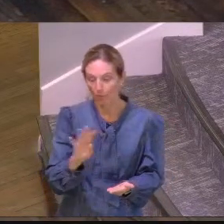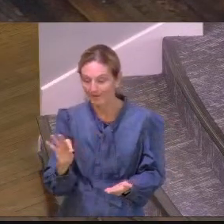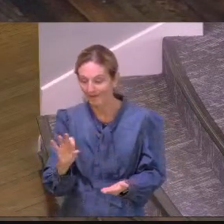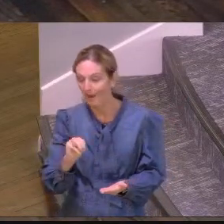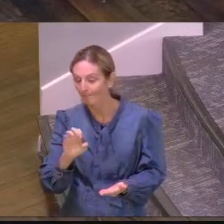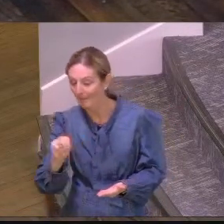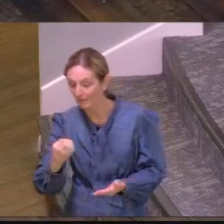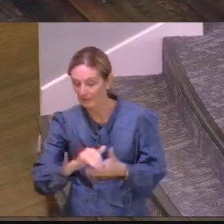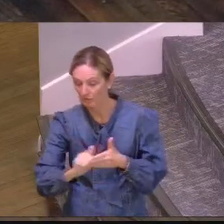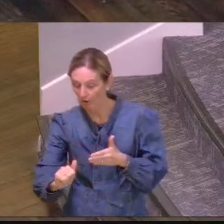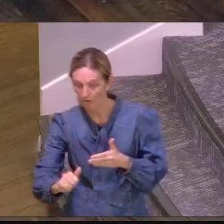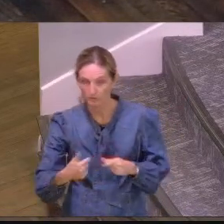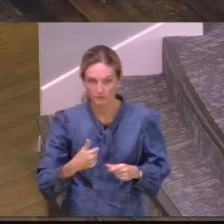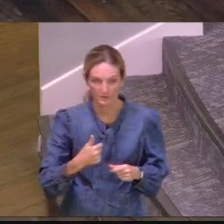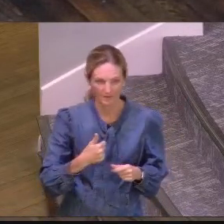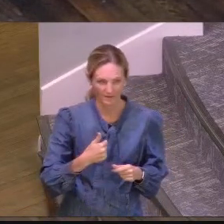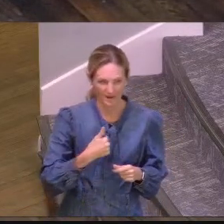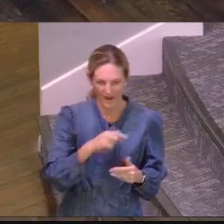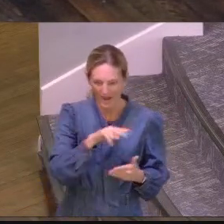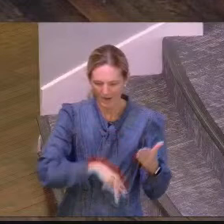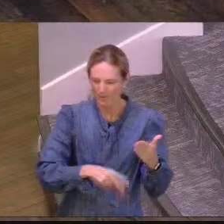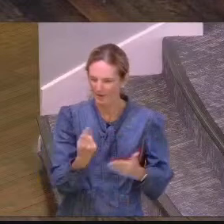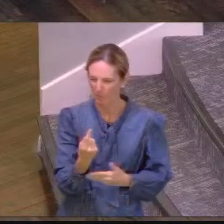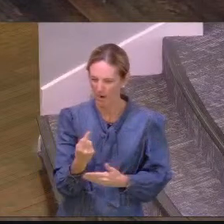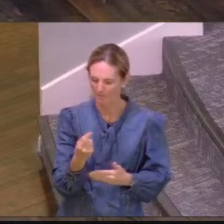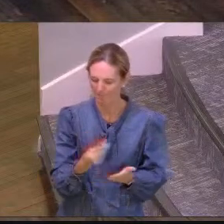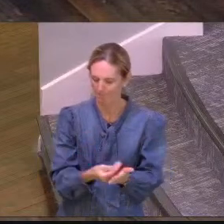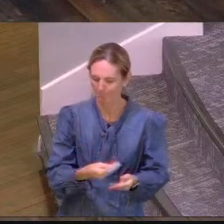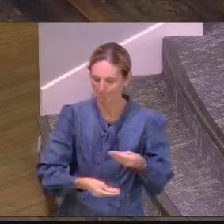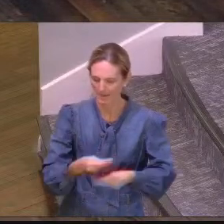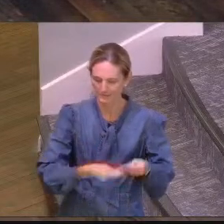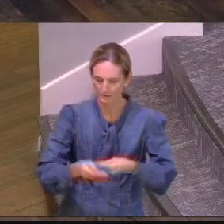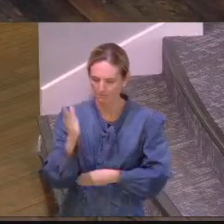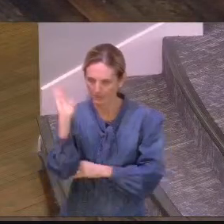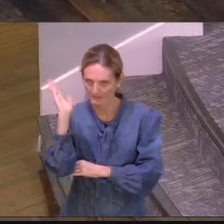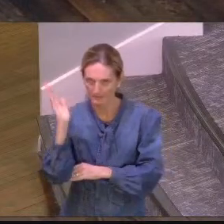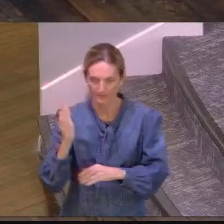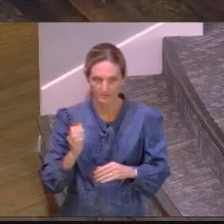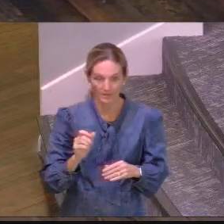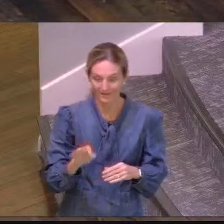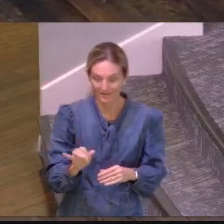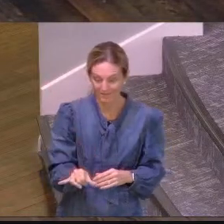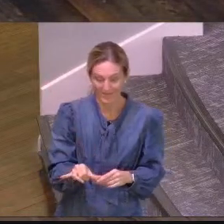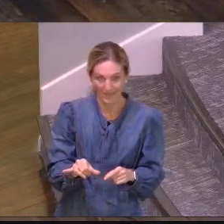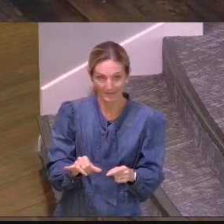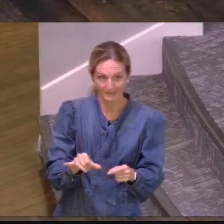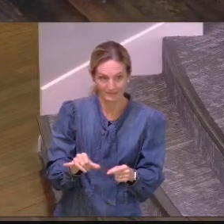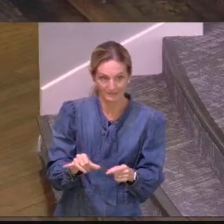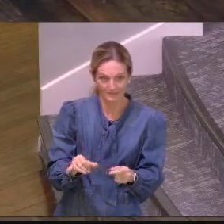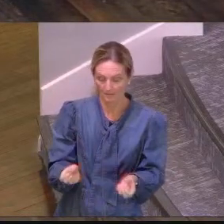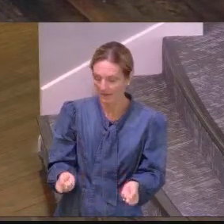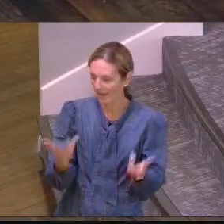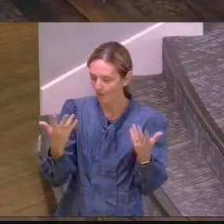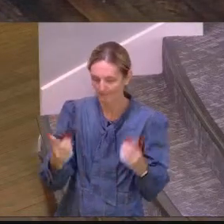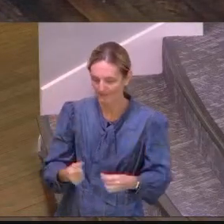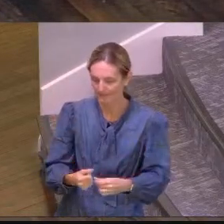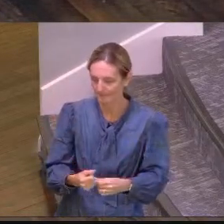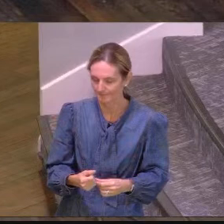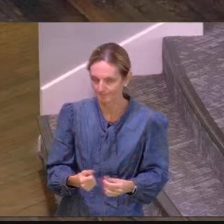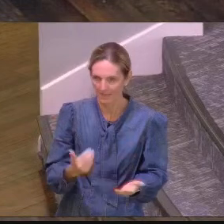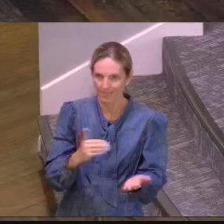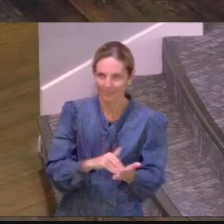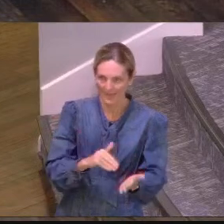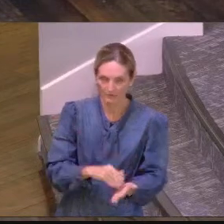I read in one of your budget presentations that that was how many thousands of